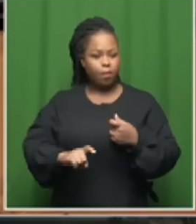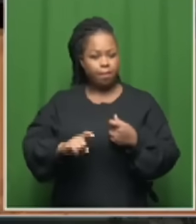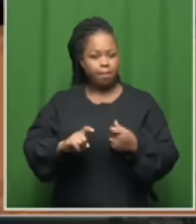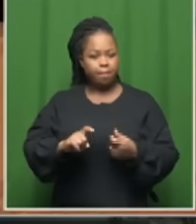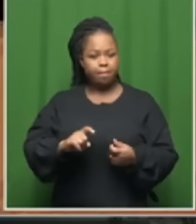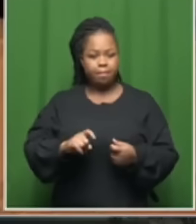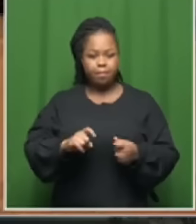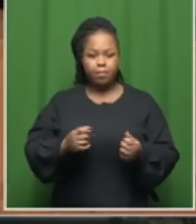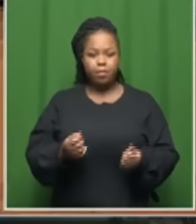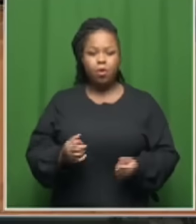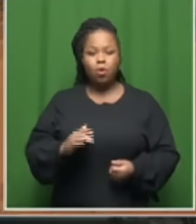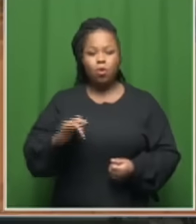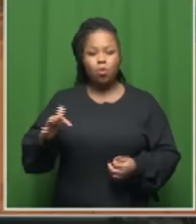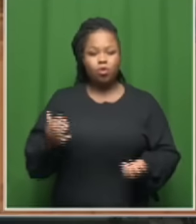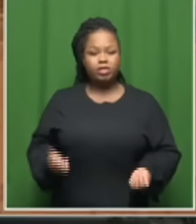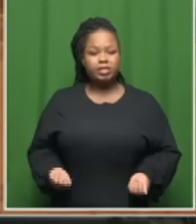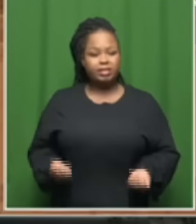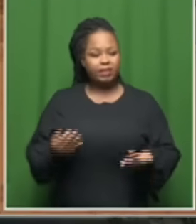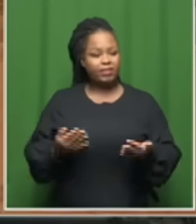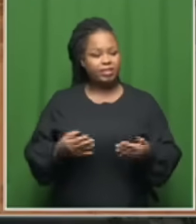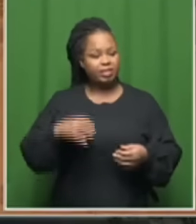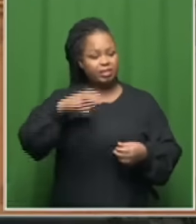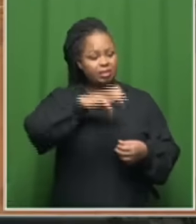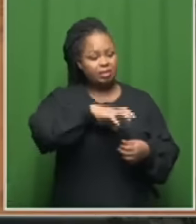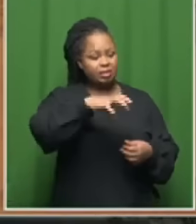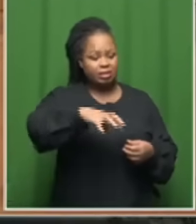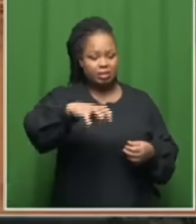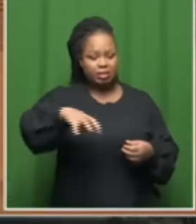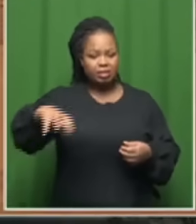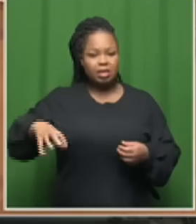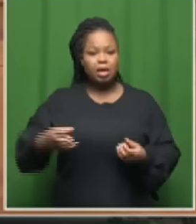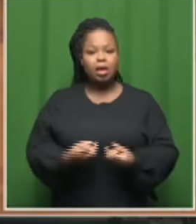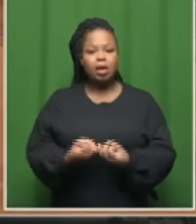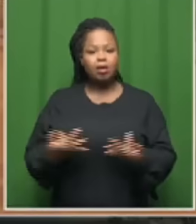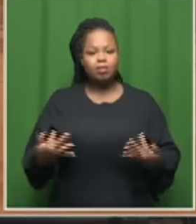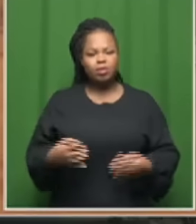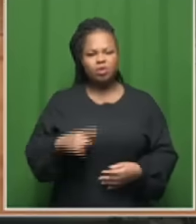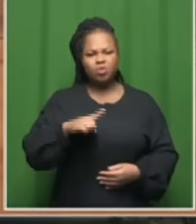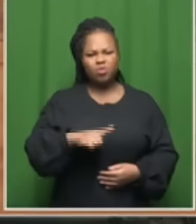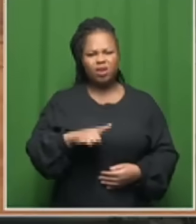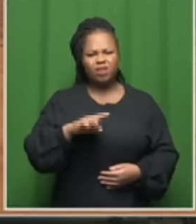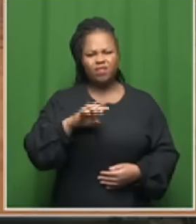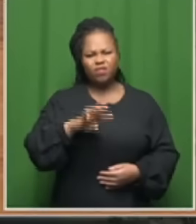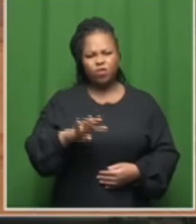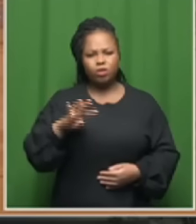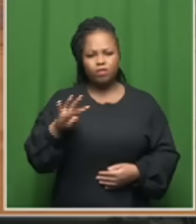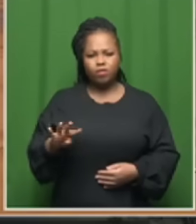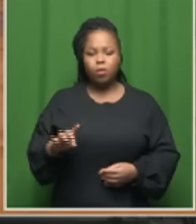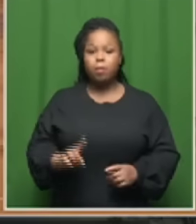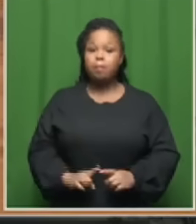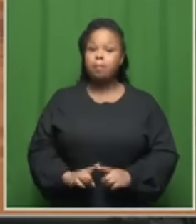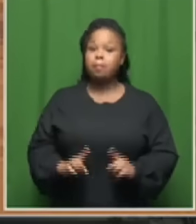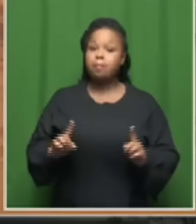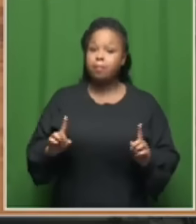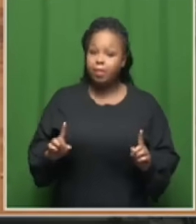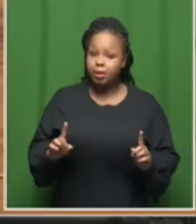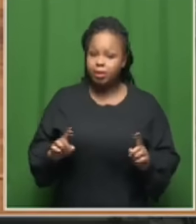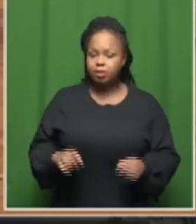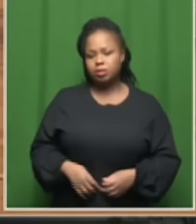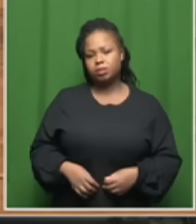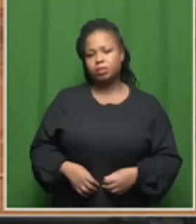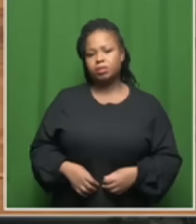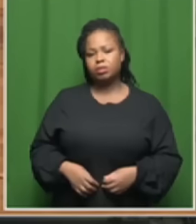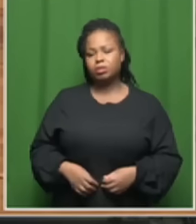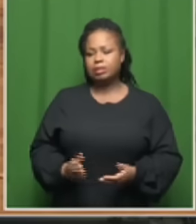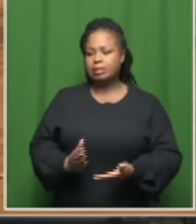water services authorities, 105 of them, our results, they show that it's not safe in certain instances because of